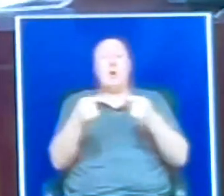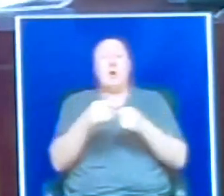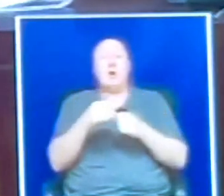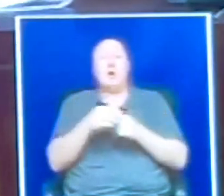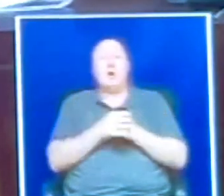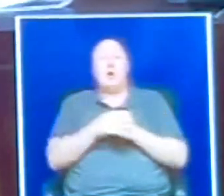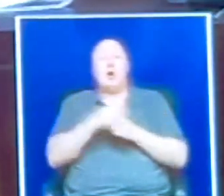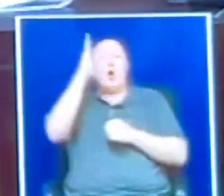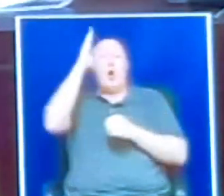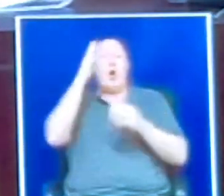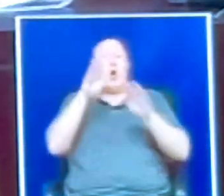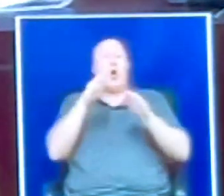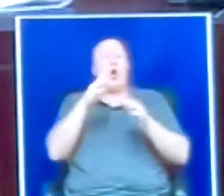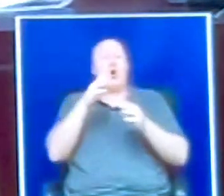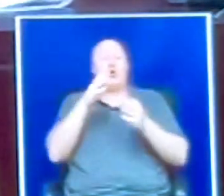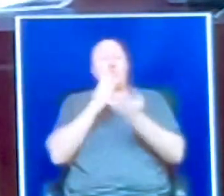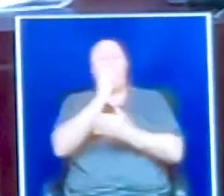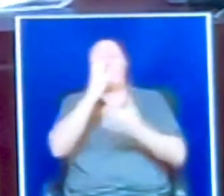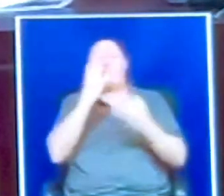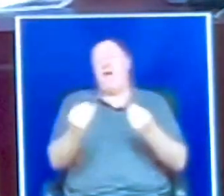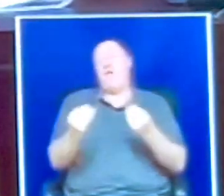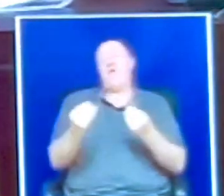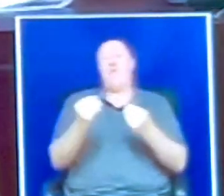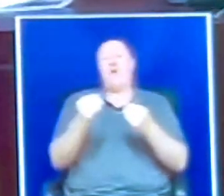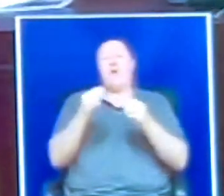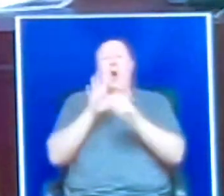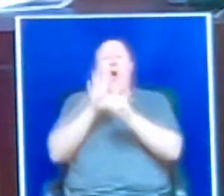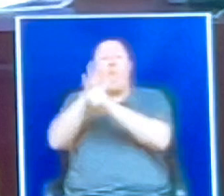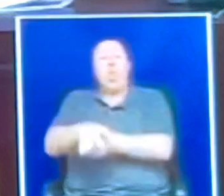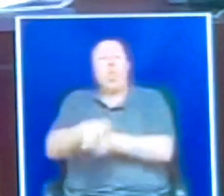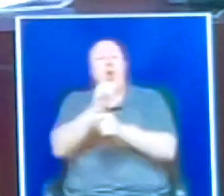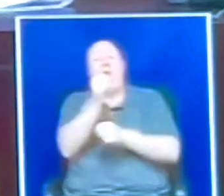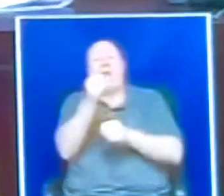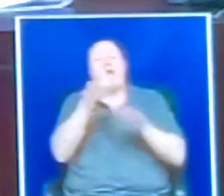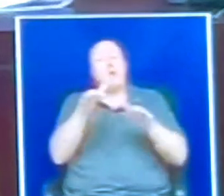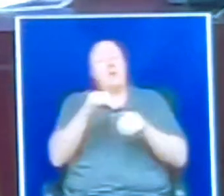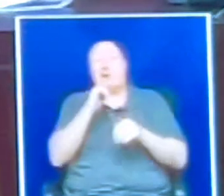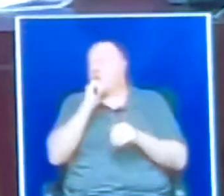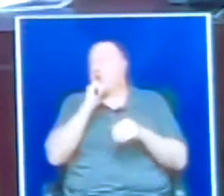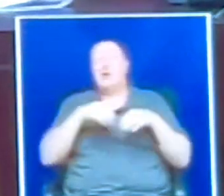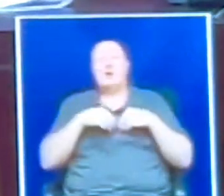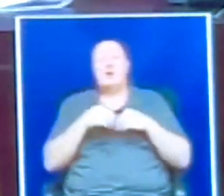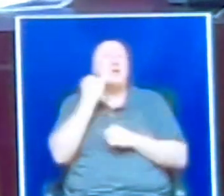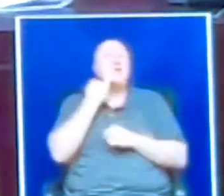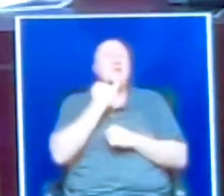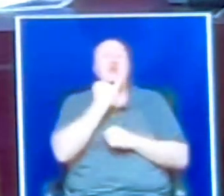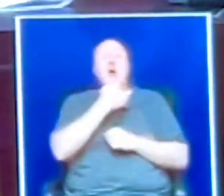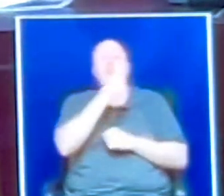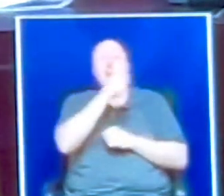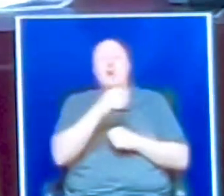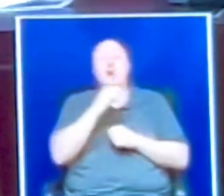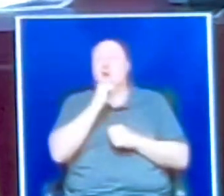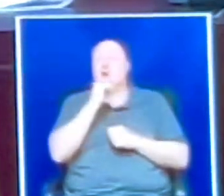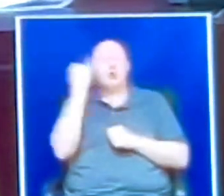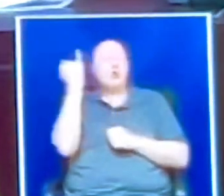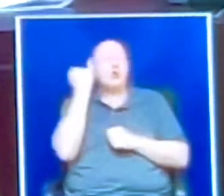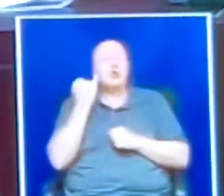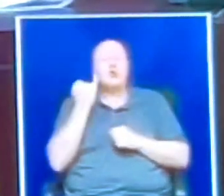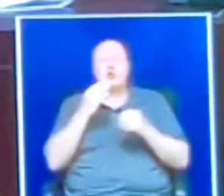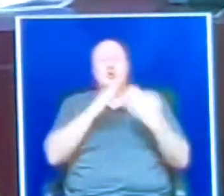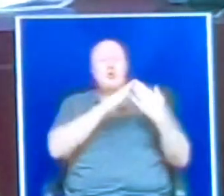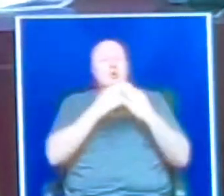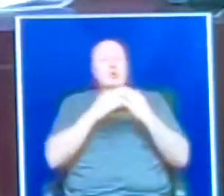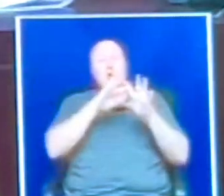right to be superior to anyone. The Israelis don't represent the Jewish communities of the